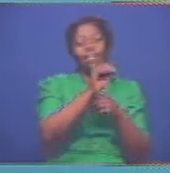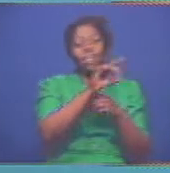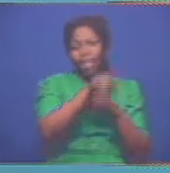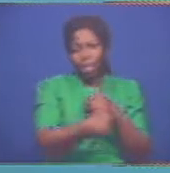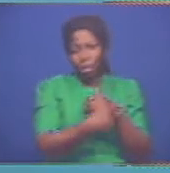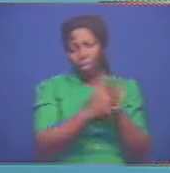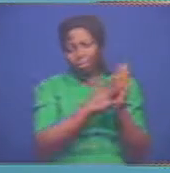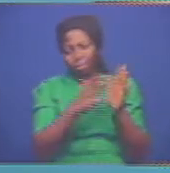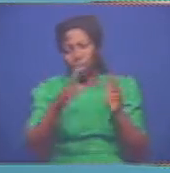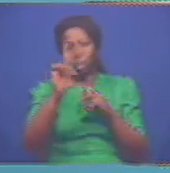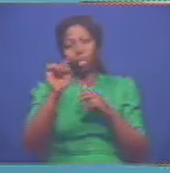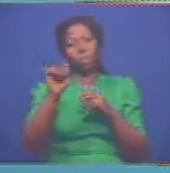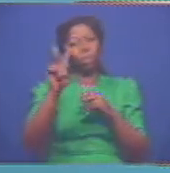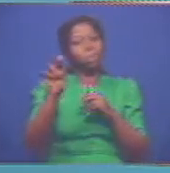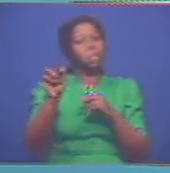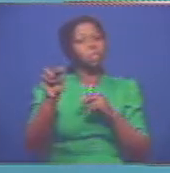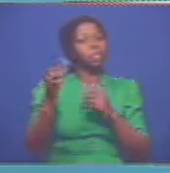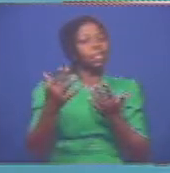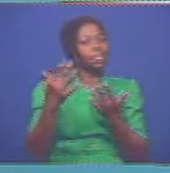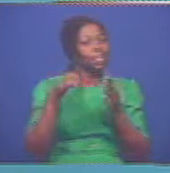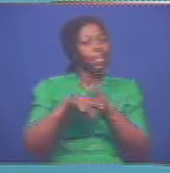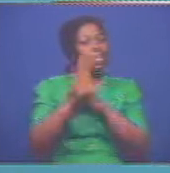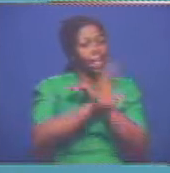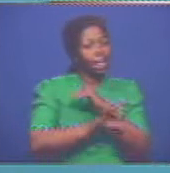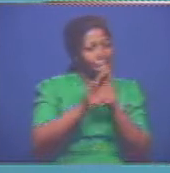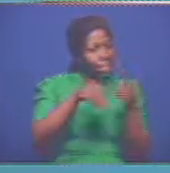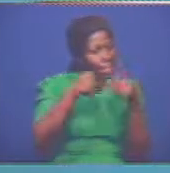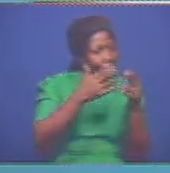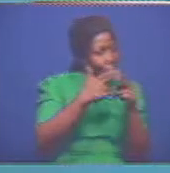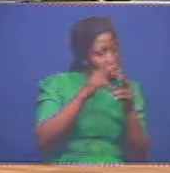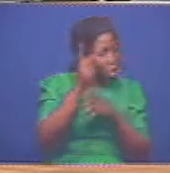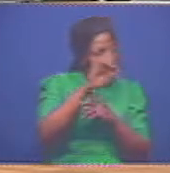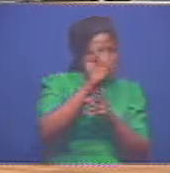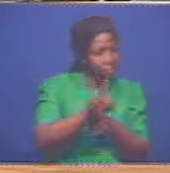shillings to 1.2 million shillings in a country called Kenya?